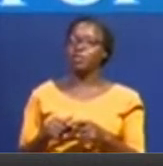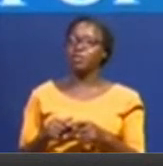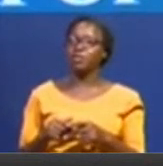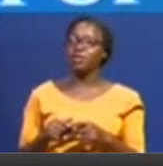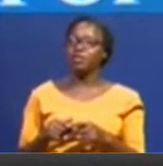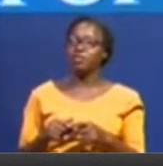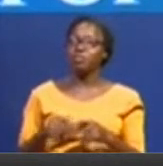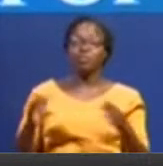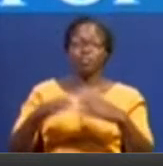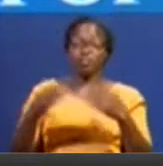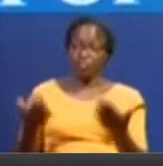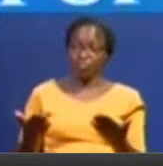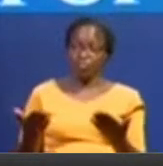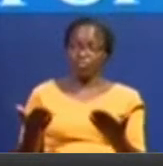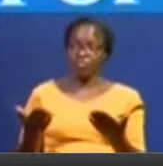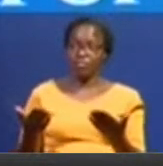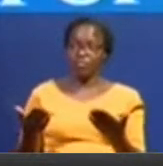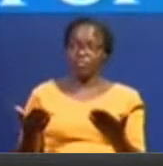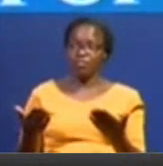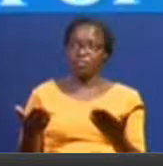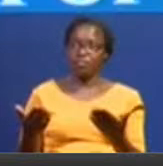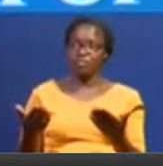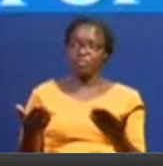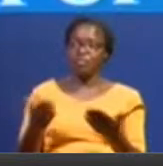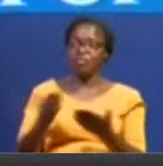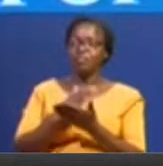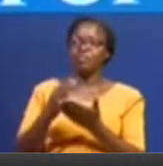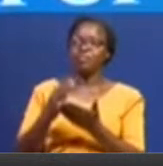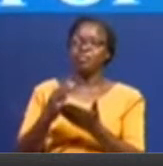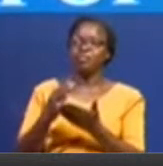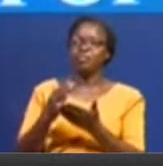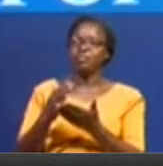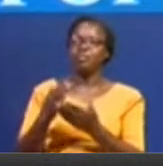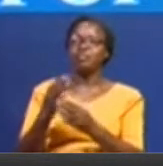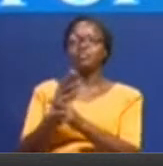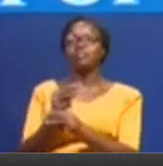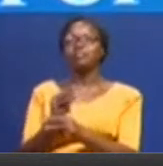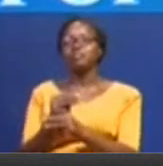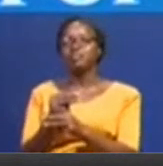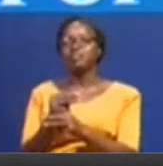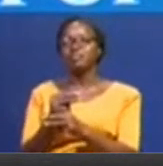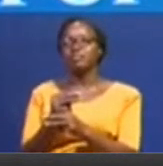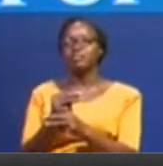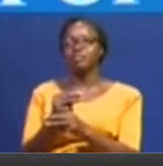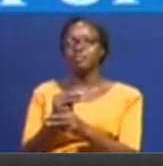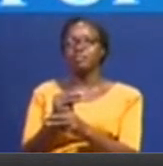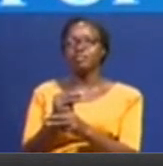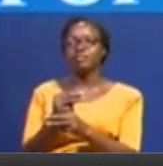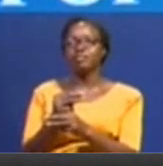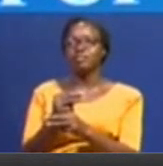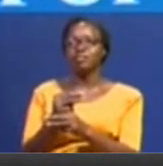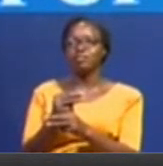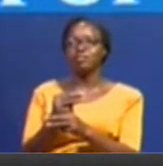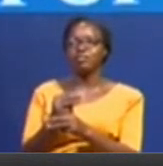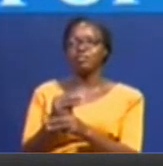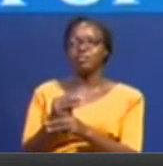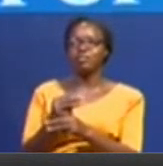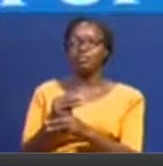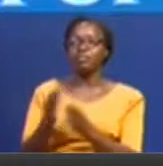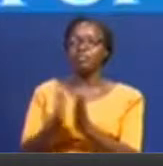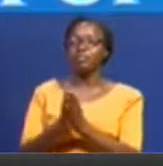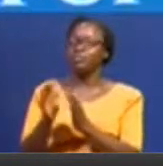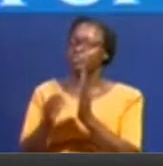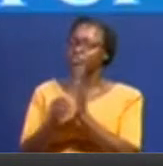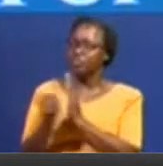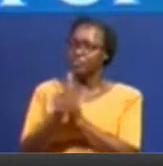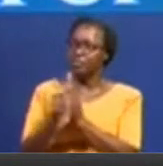there. However, I do agree with you that the part of doing the mathematics, it is important for Iebc to have experts